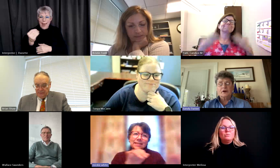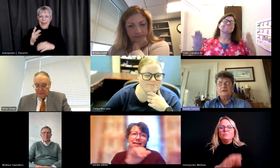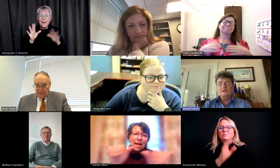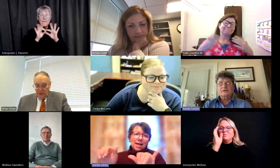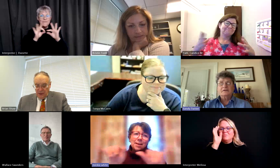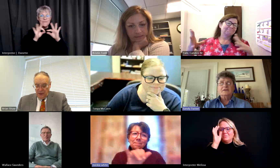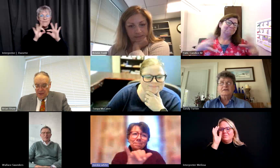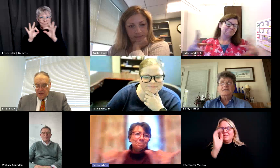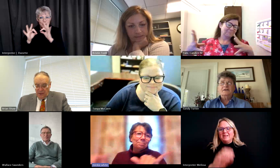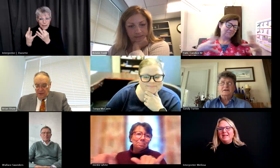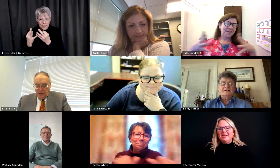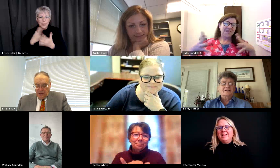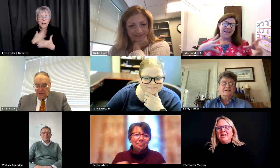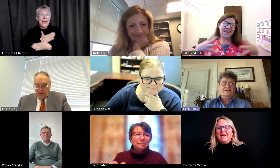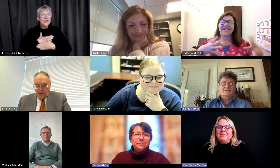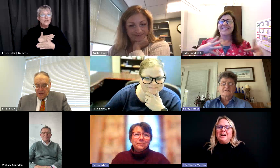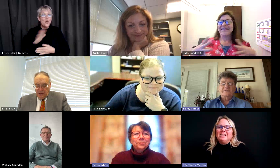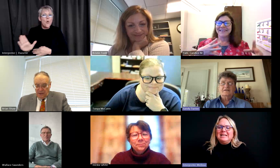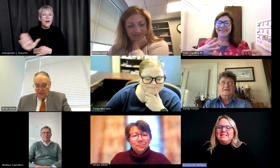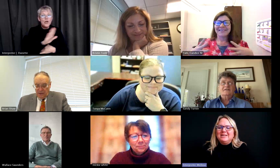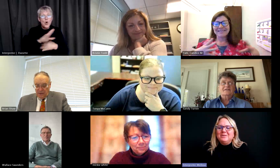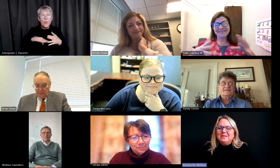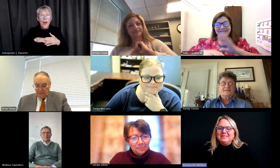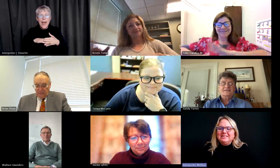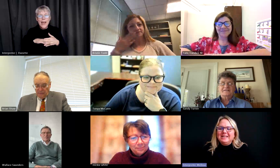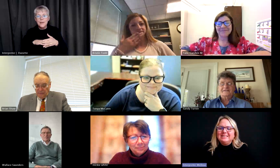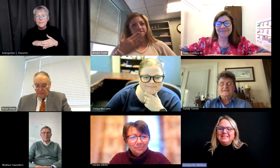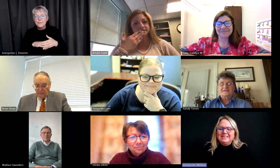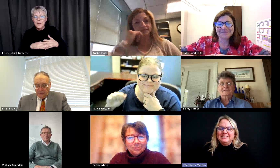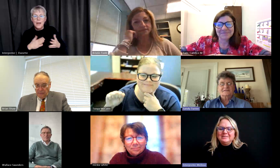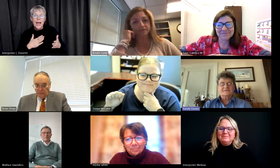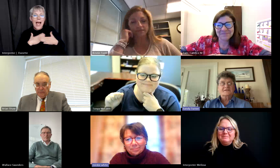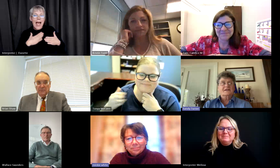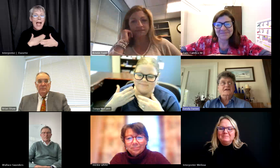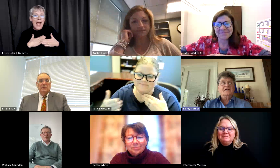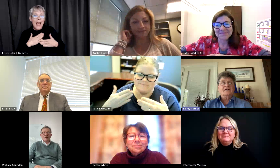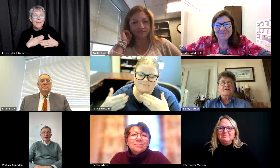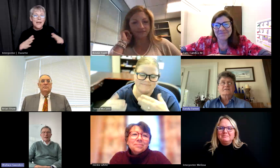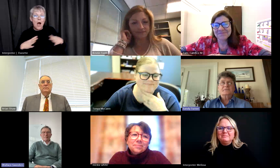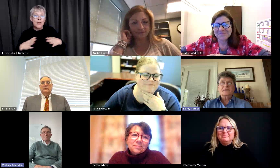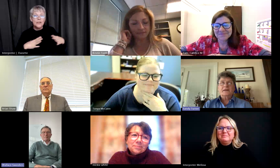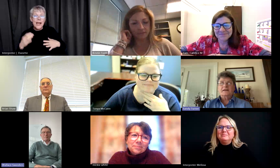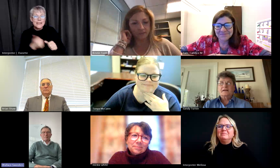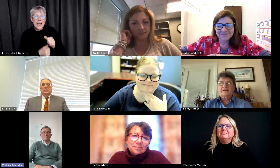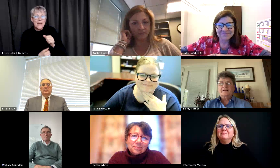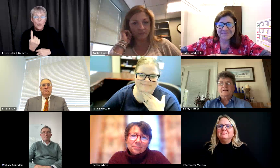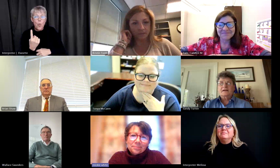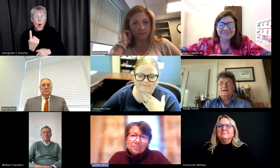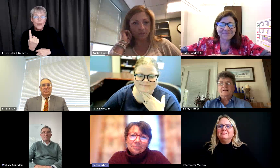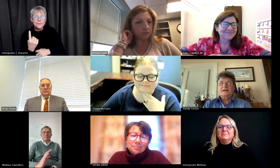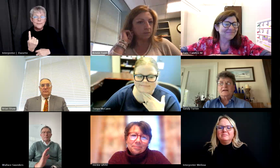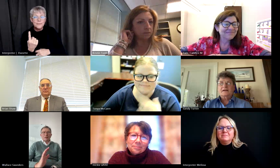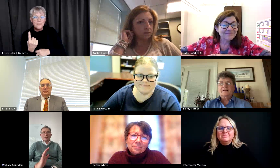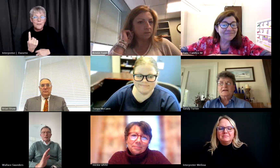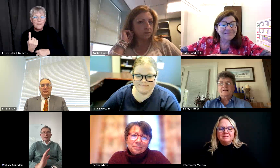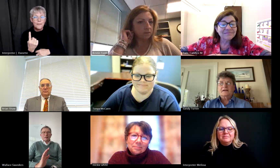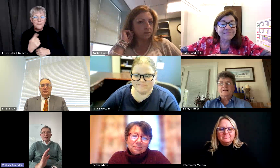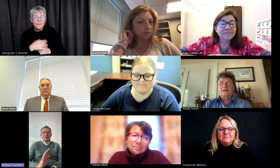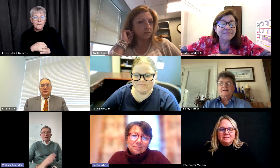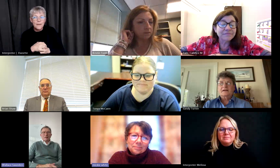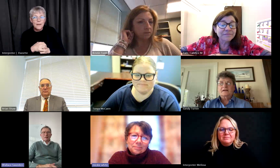Enjoy the break. Happy holidays, everyone. Yes. Yes. Hey,